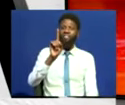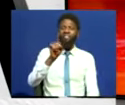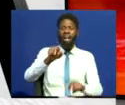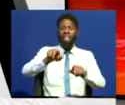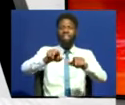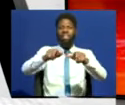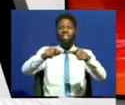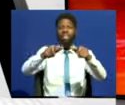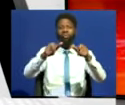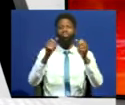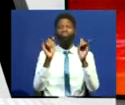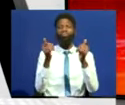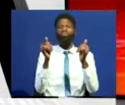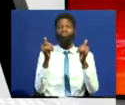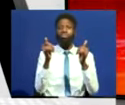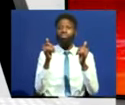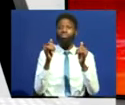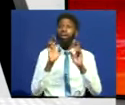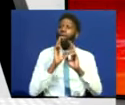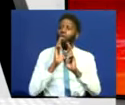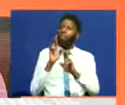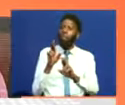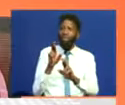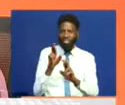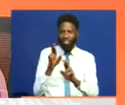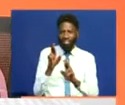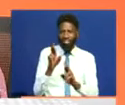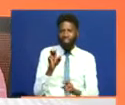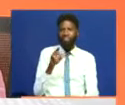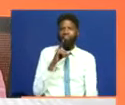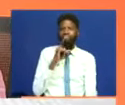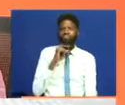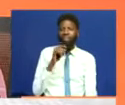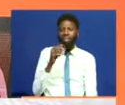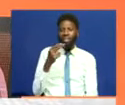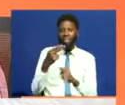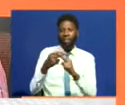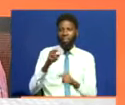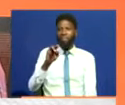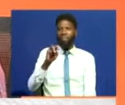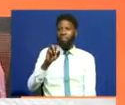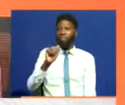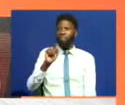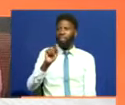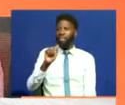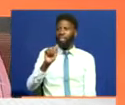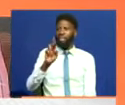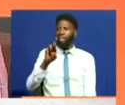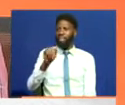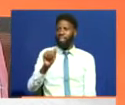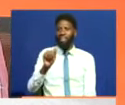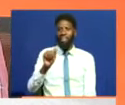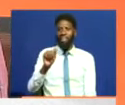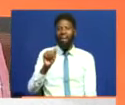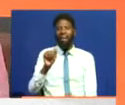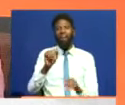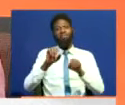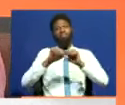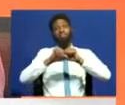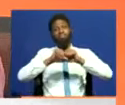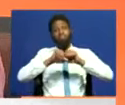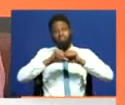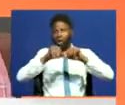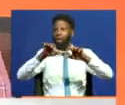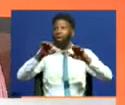murderer, yes, with the incidents of the young beautiful girl? Then we get to a point, then we are trying to further